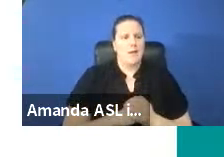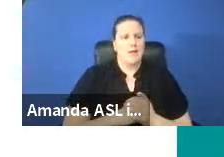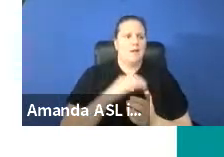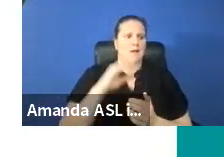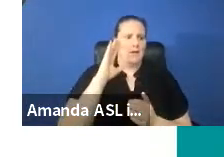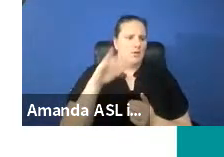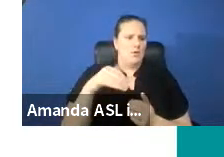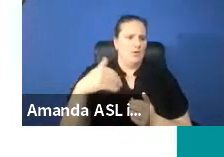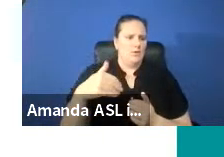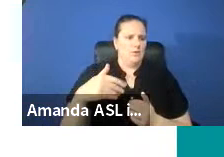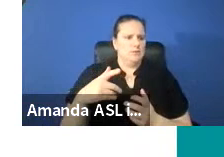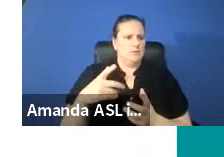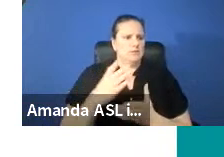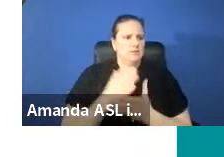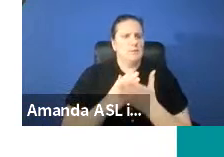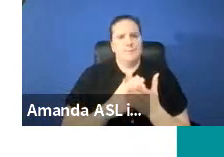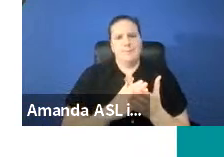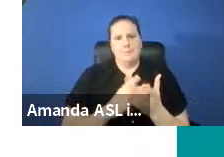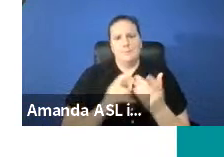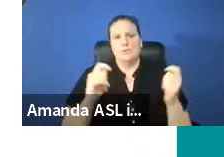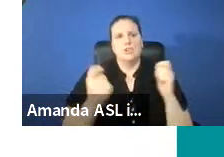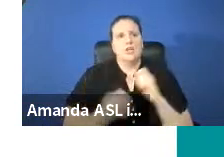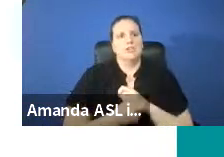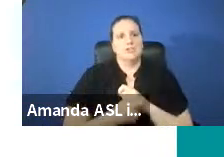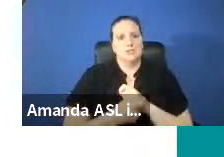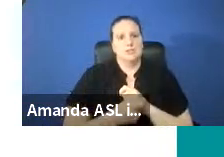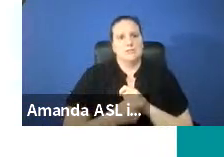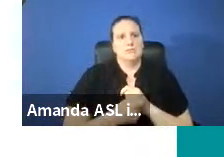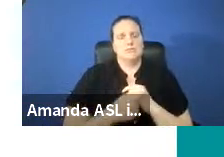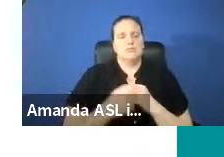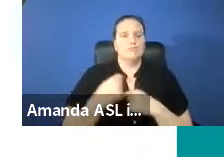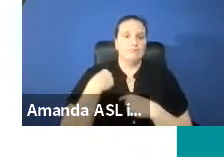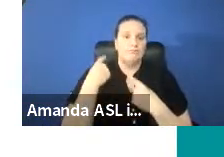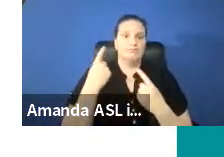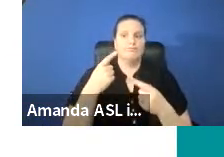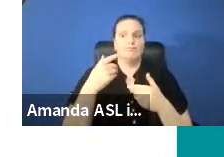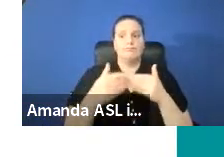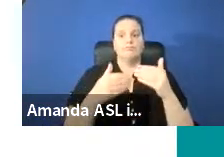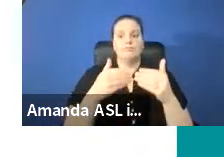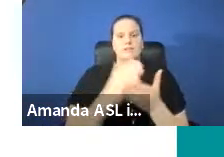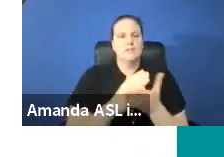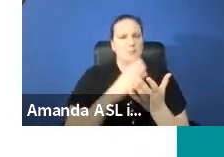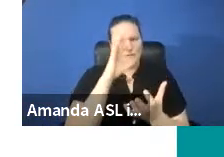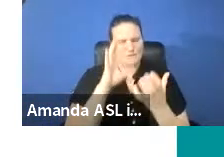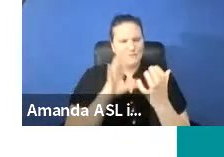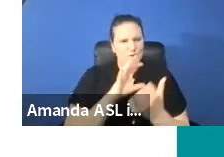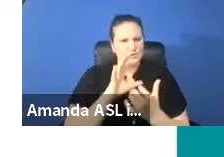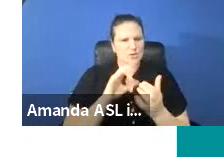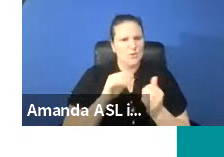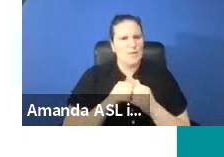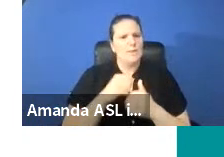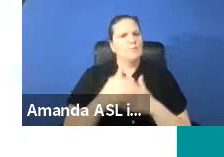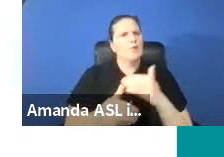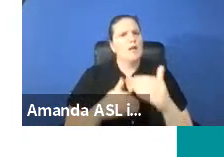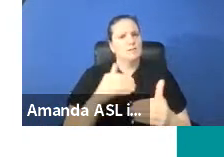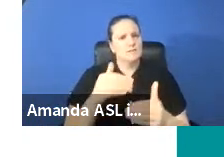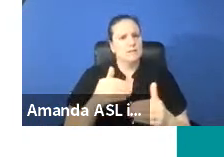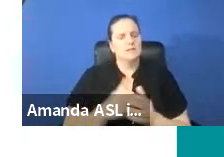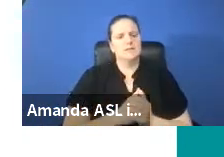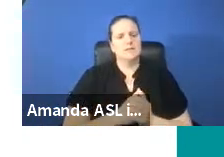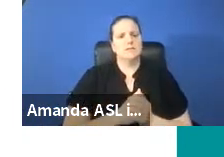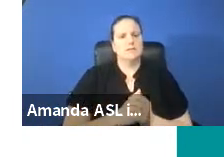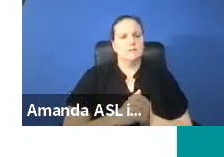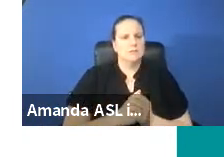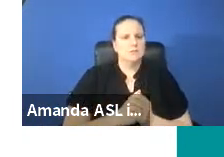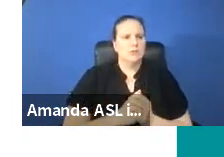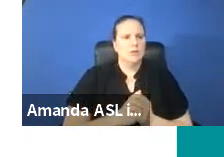there's been some changes as we've gone along, some confusion as far as the process. So